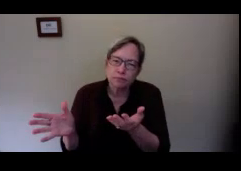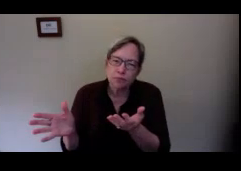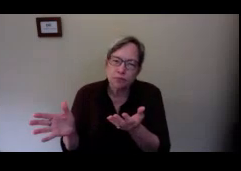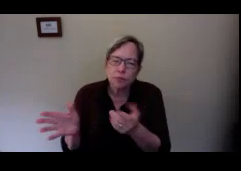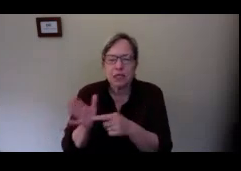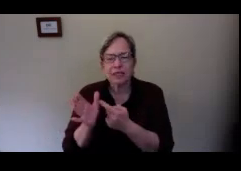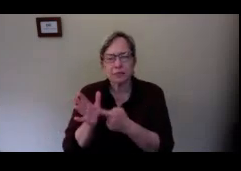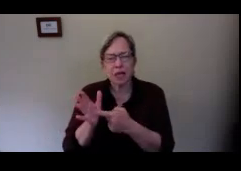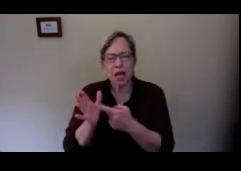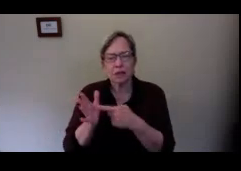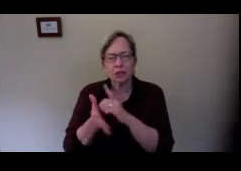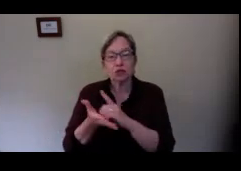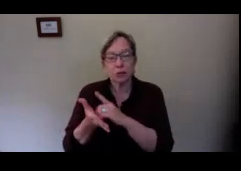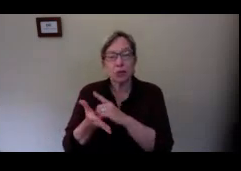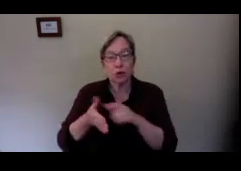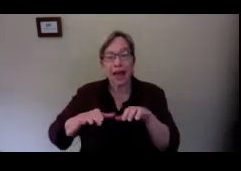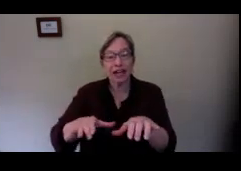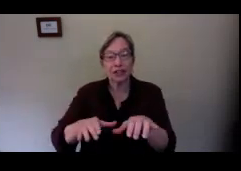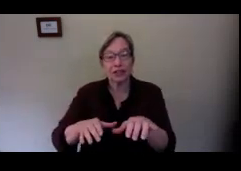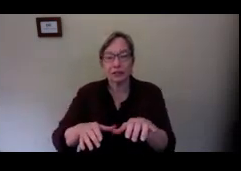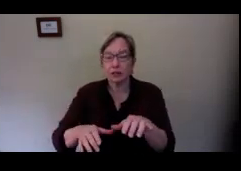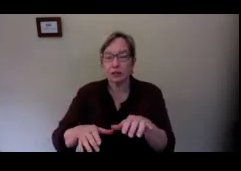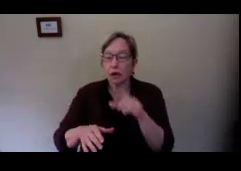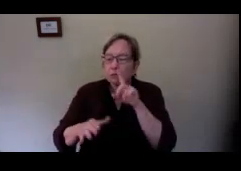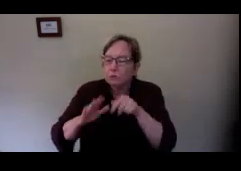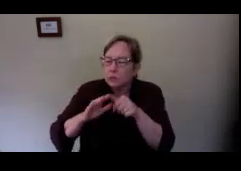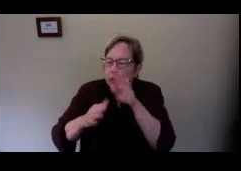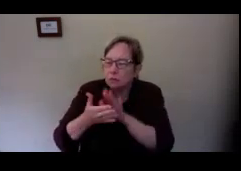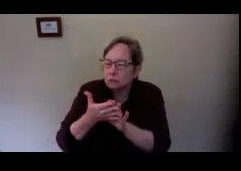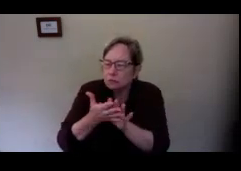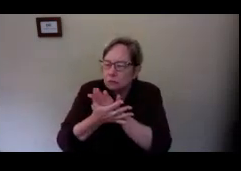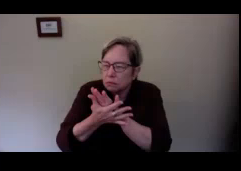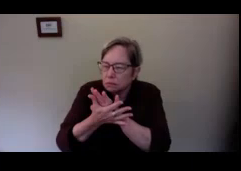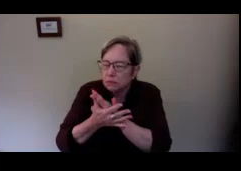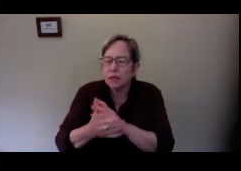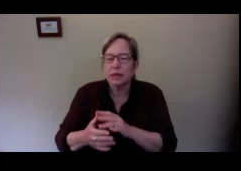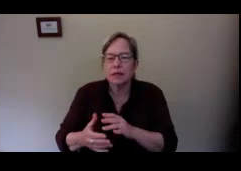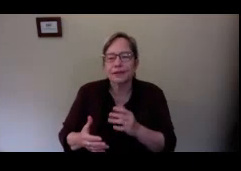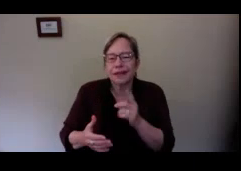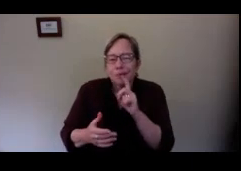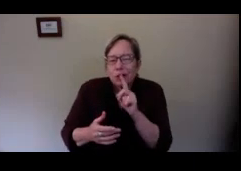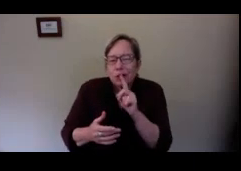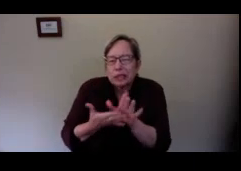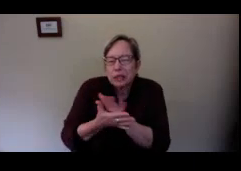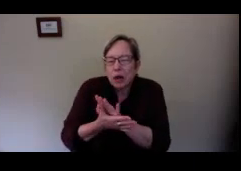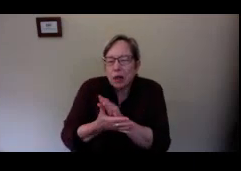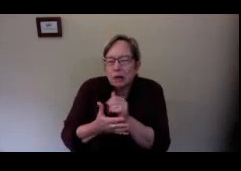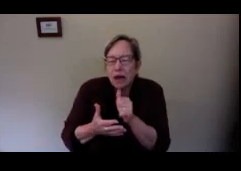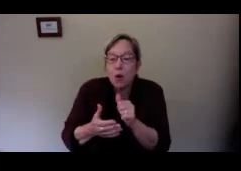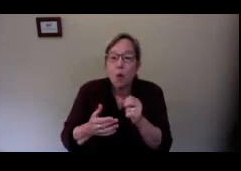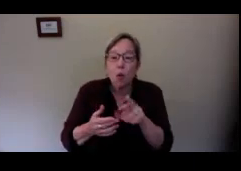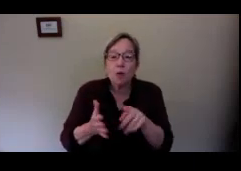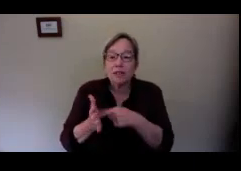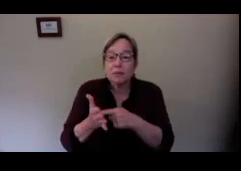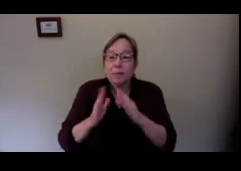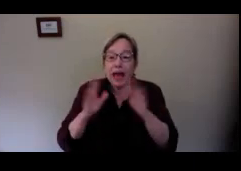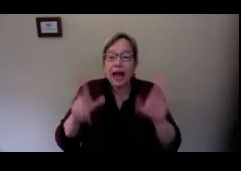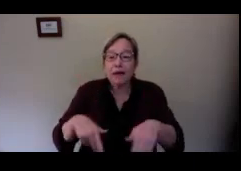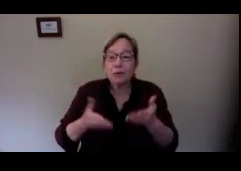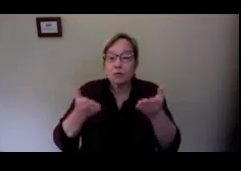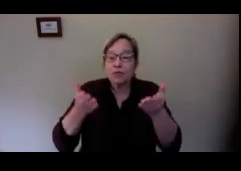these discriminatory actions aren't so obvious. Sometimes they could be a lot more subtle, or even sometimes a housing provider